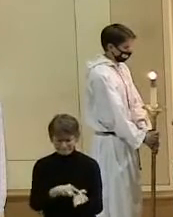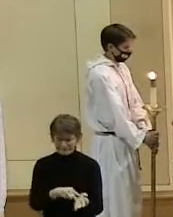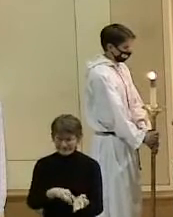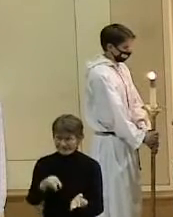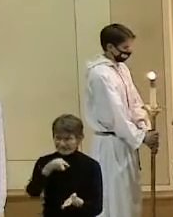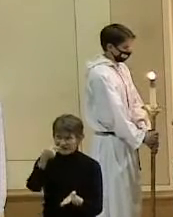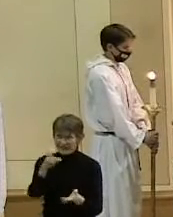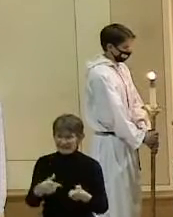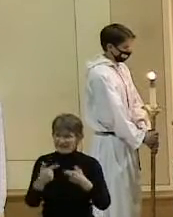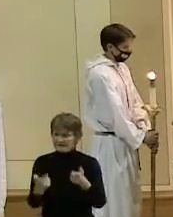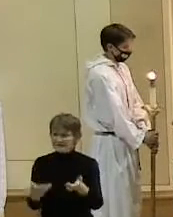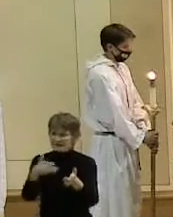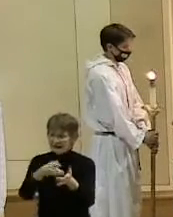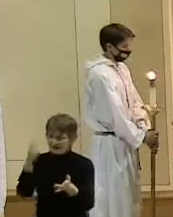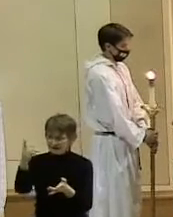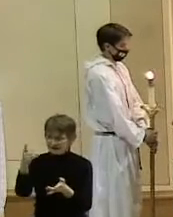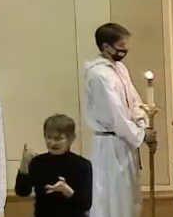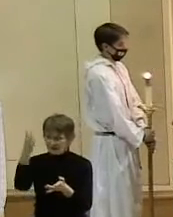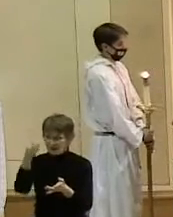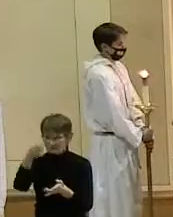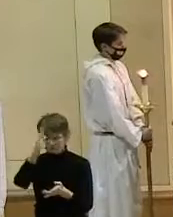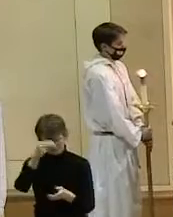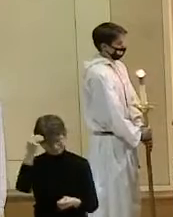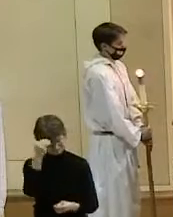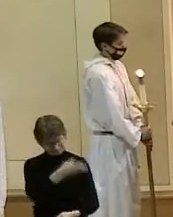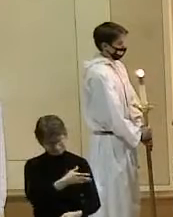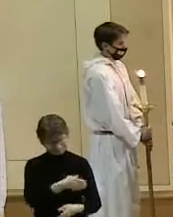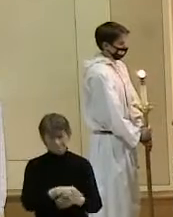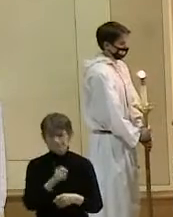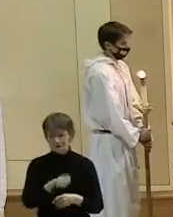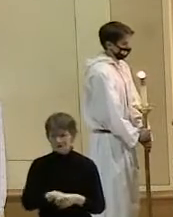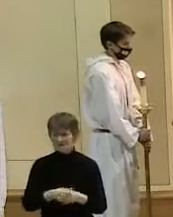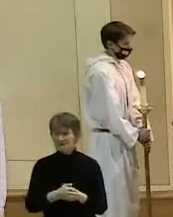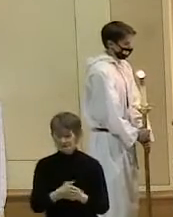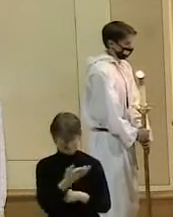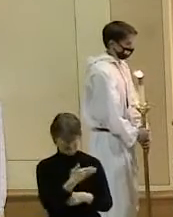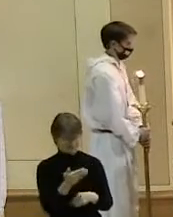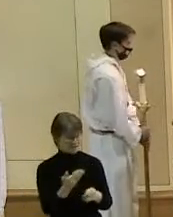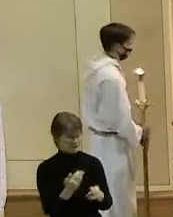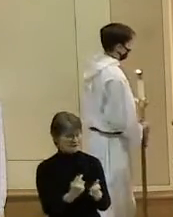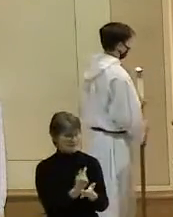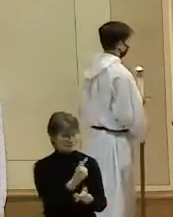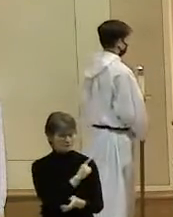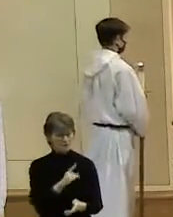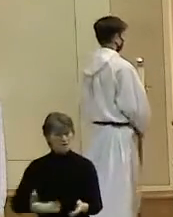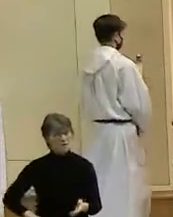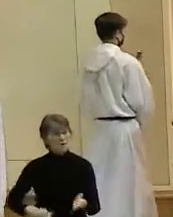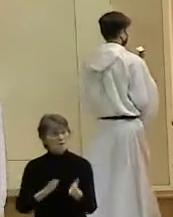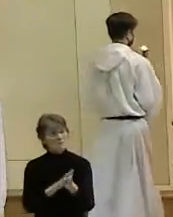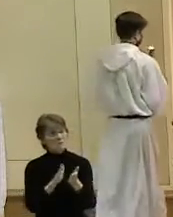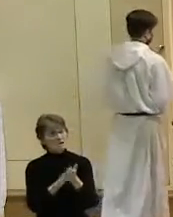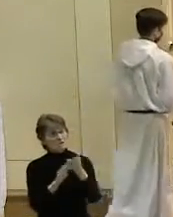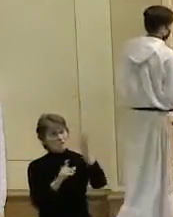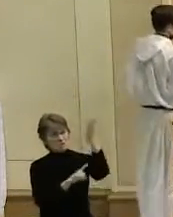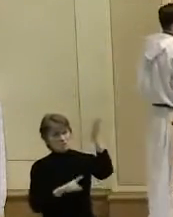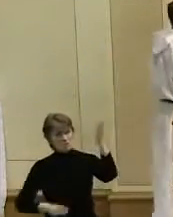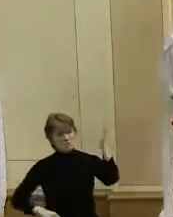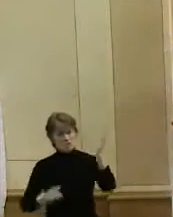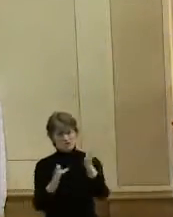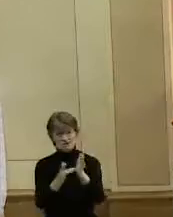have received from my Father. The Gospel of the Lord. Praise to you, Lord Jesus